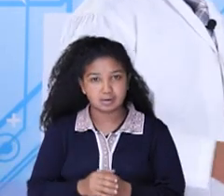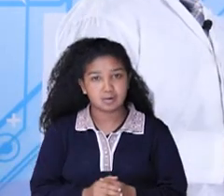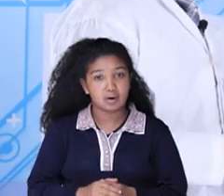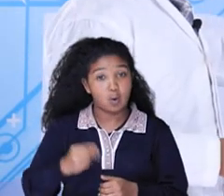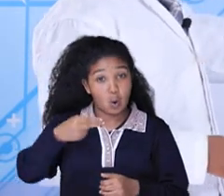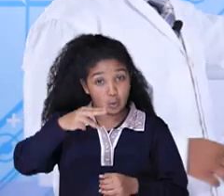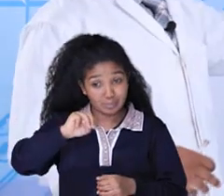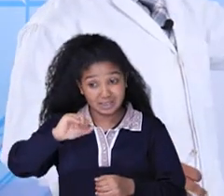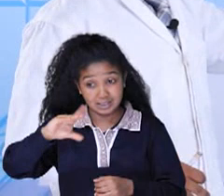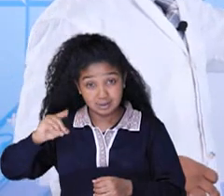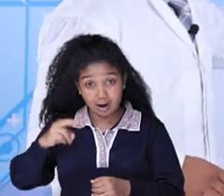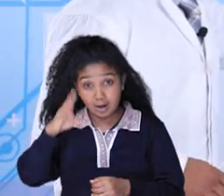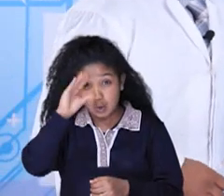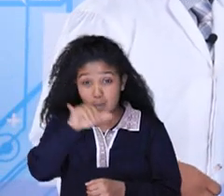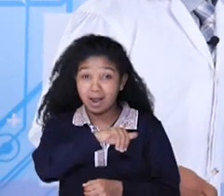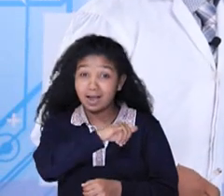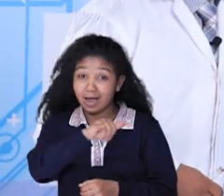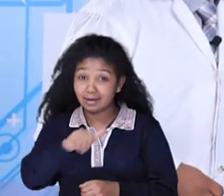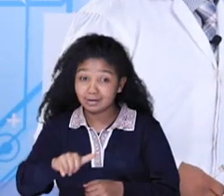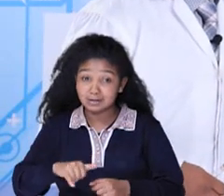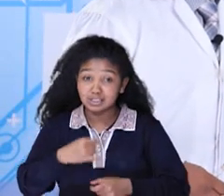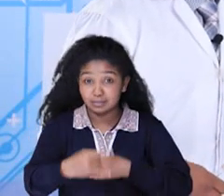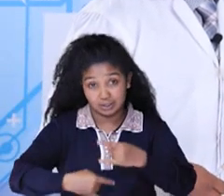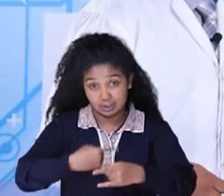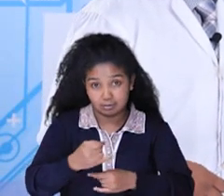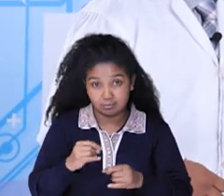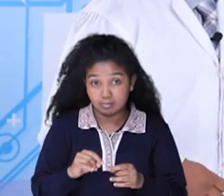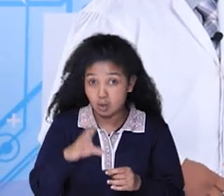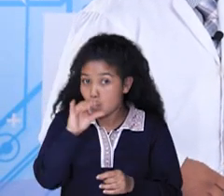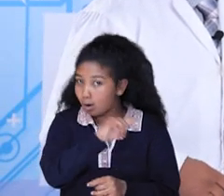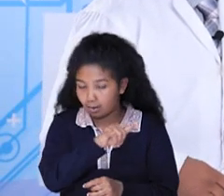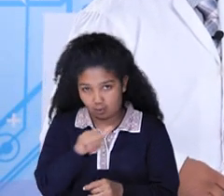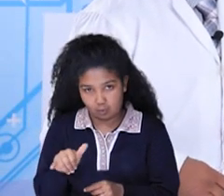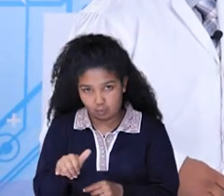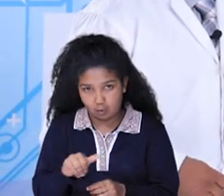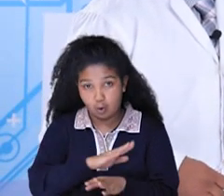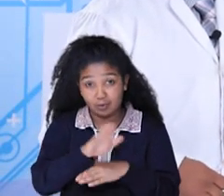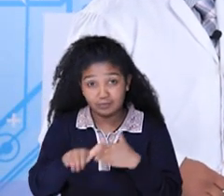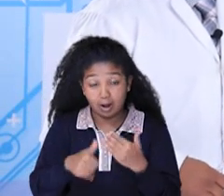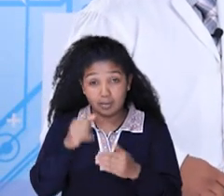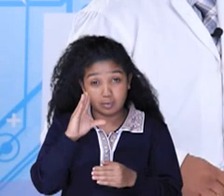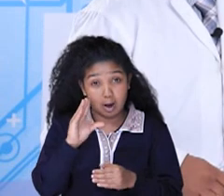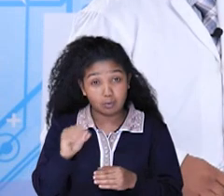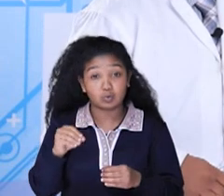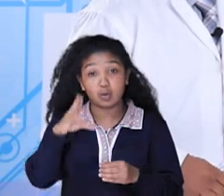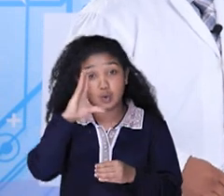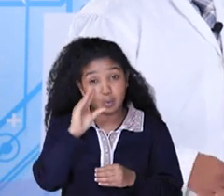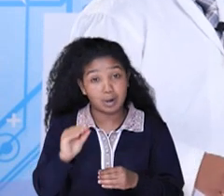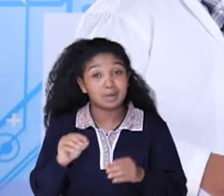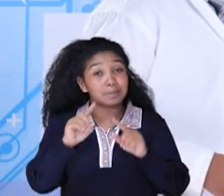Hominids are human-like species. They are not, all of them are not